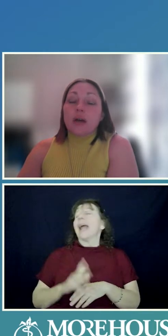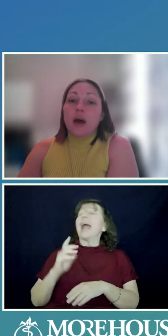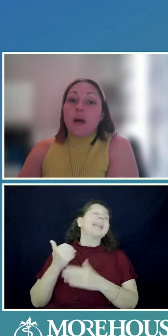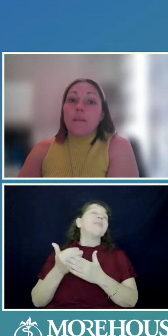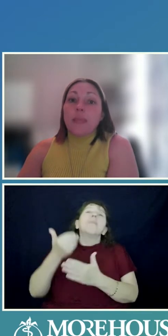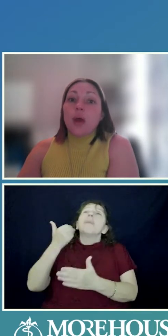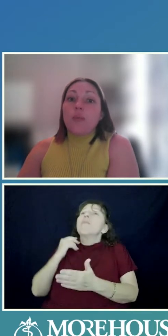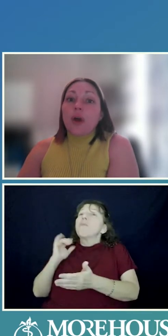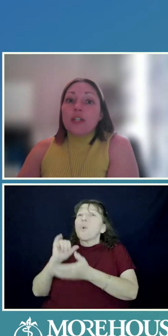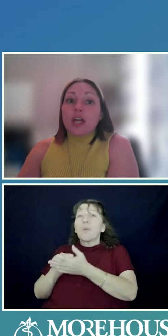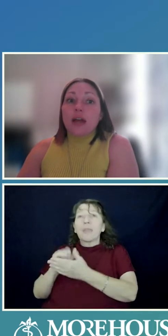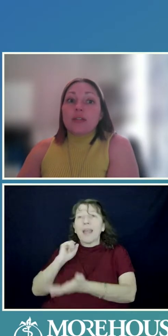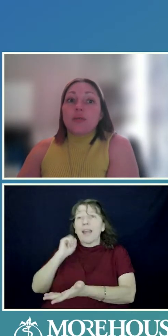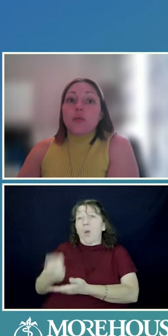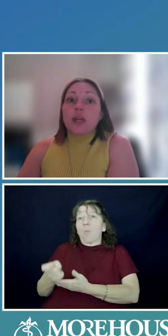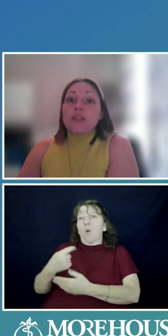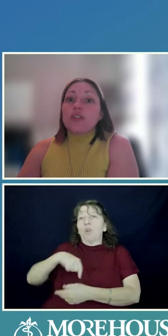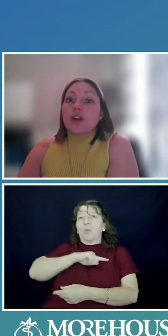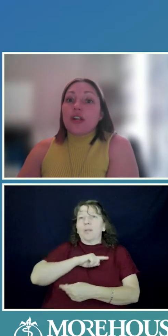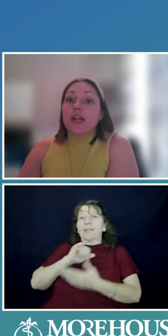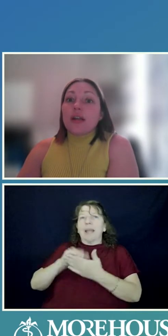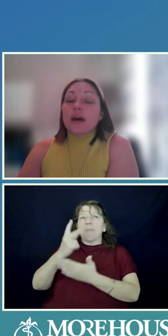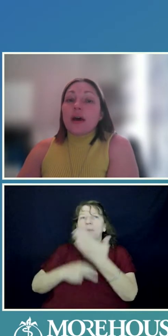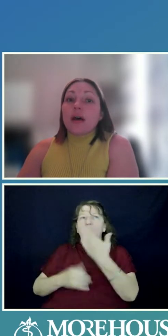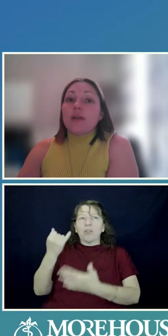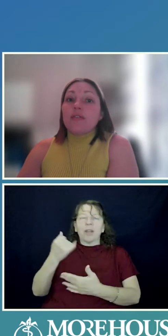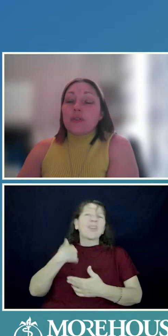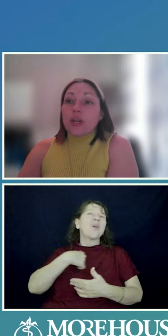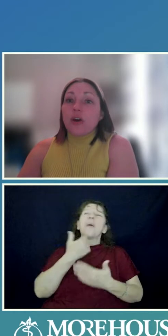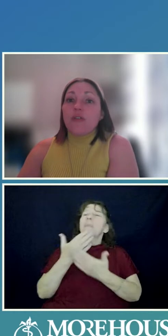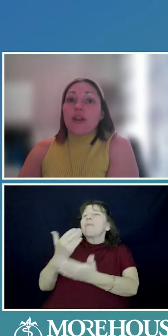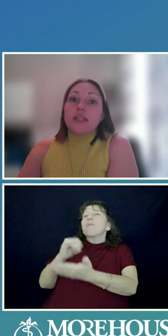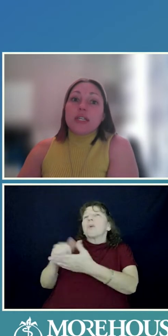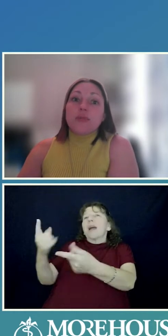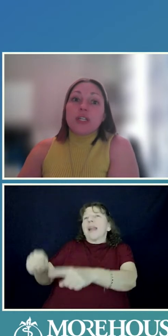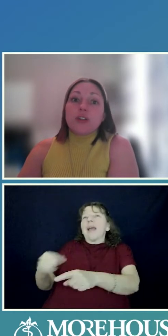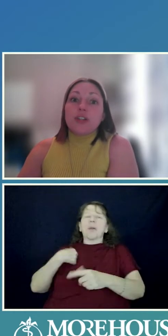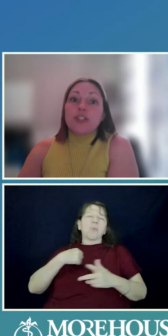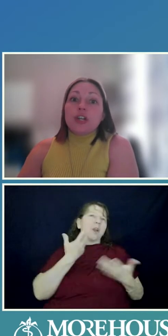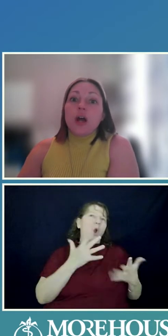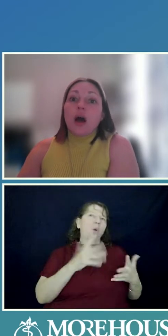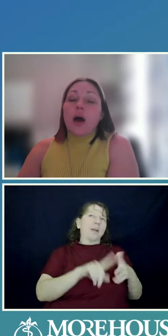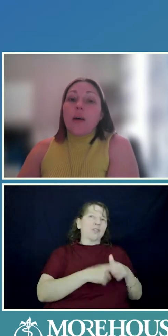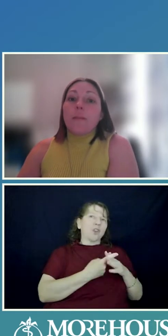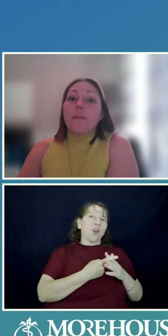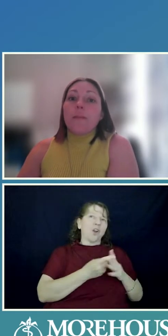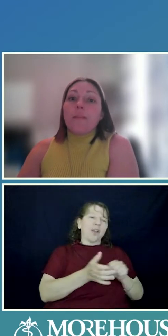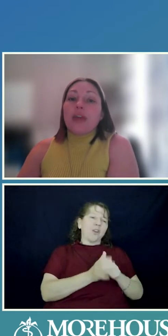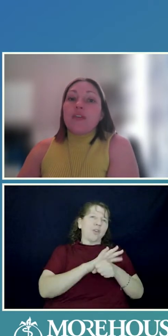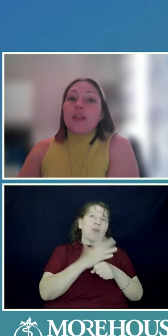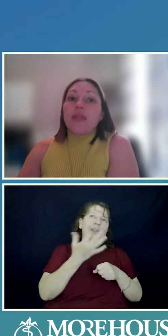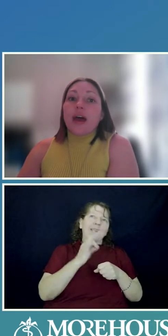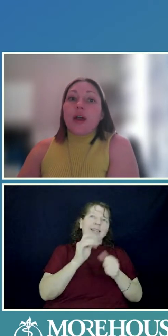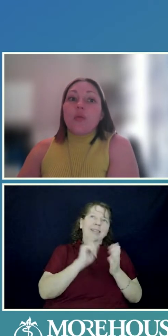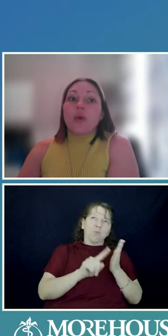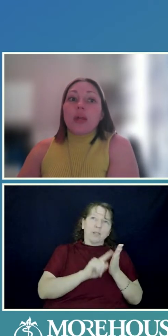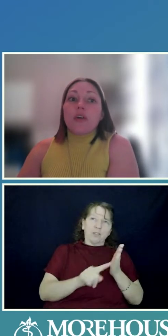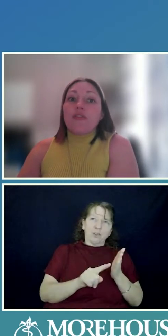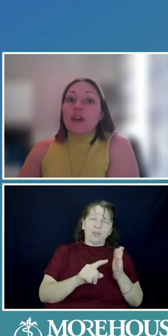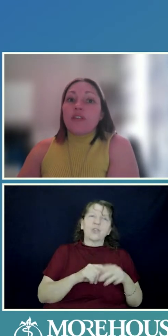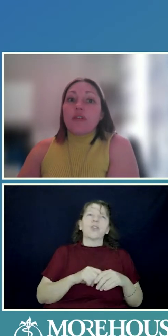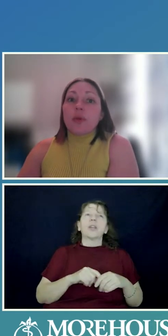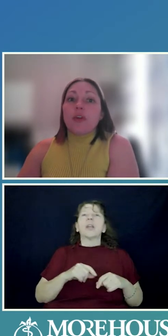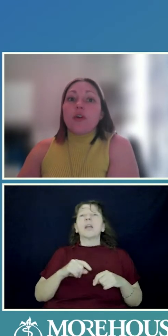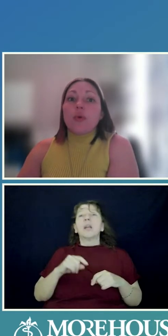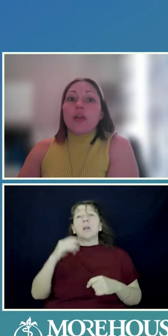that project, we started doing COVID-19 research. Given that we